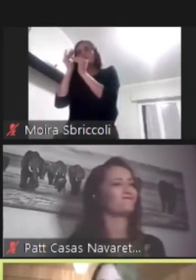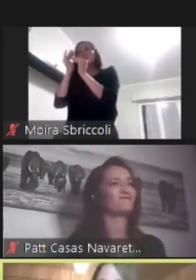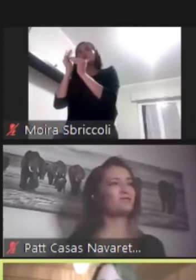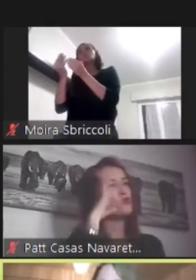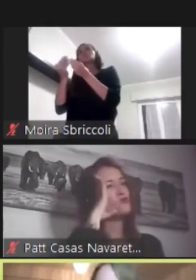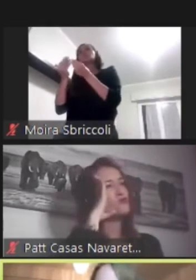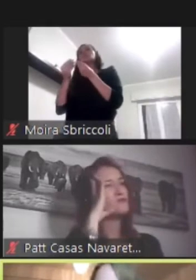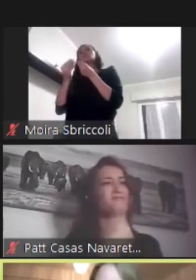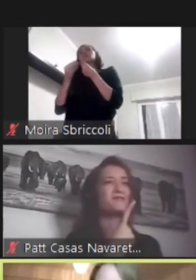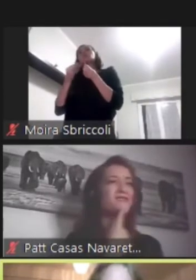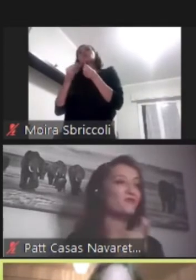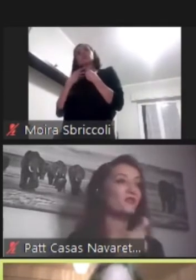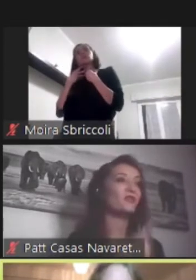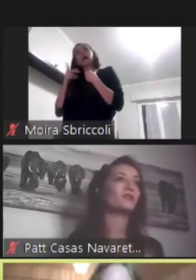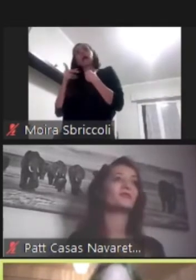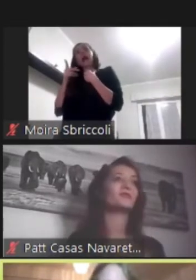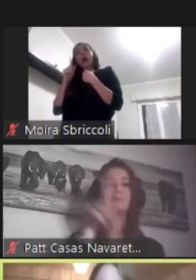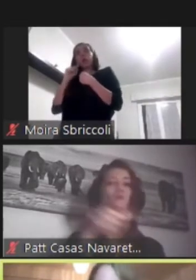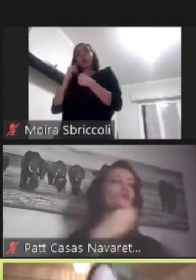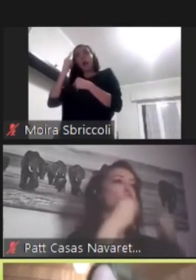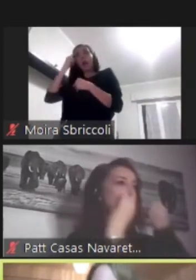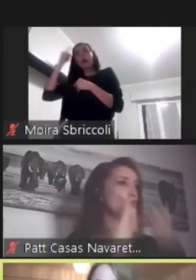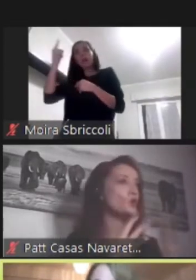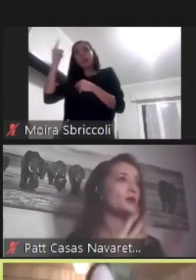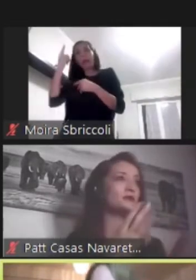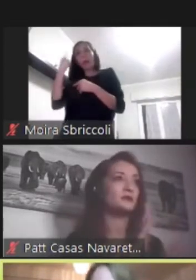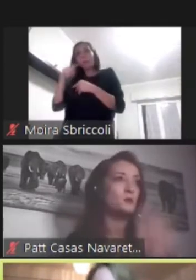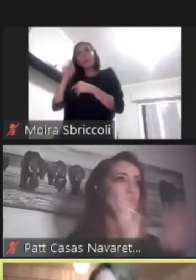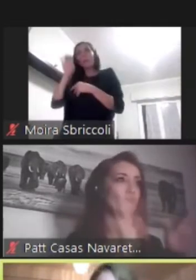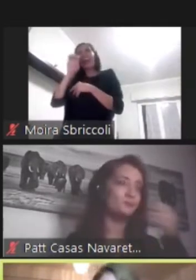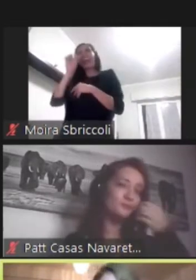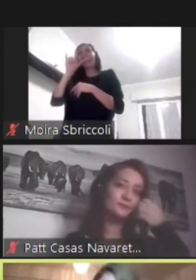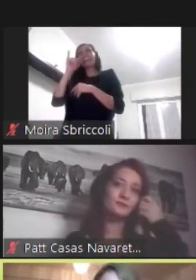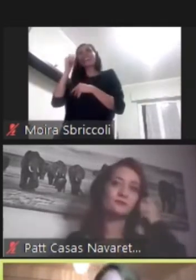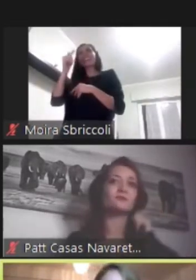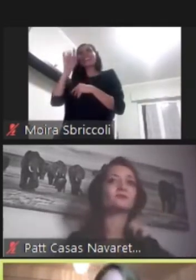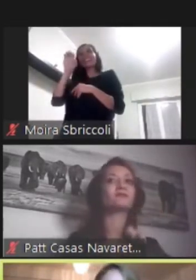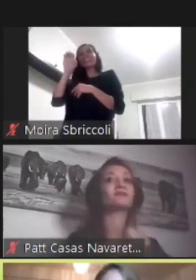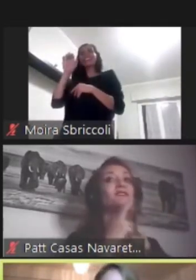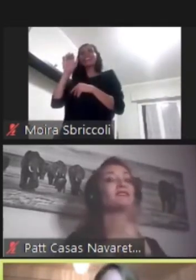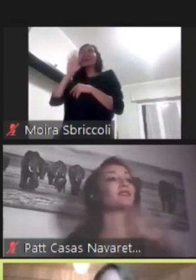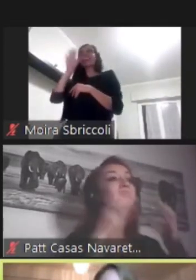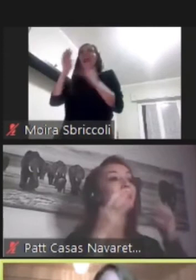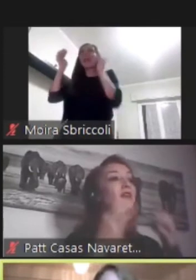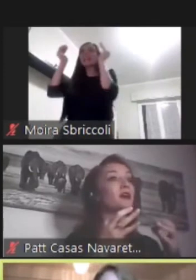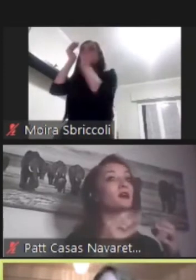help trigger and get into a good sleep regime.